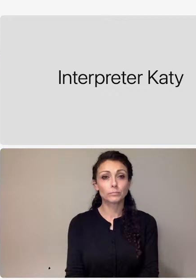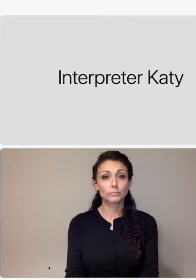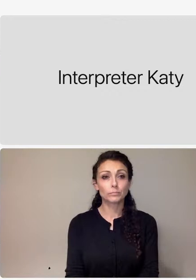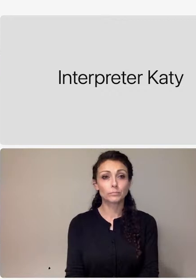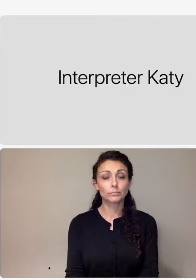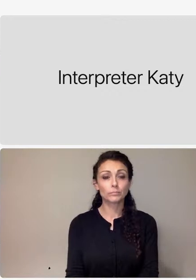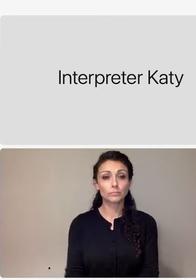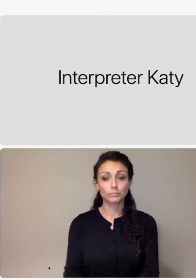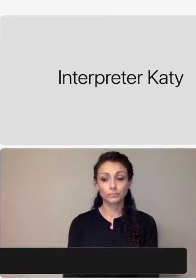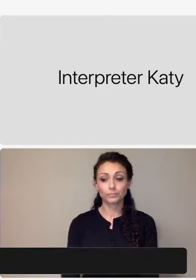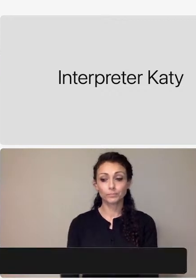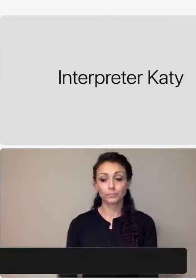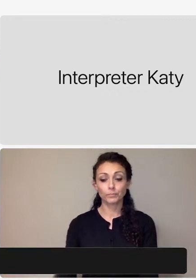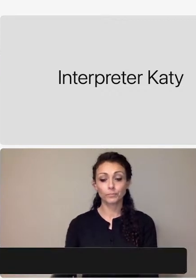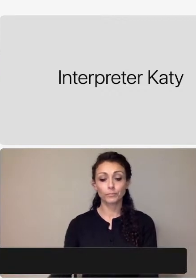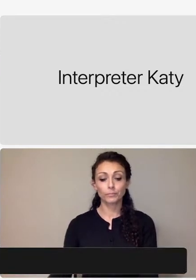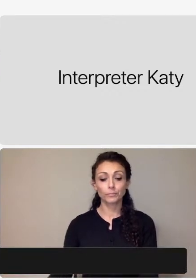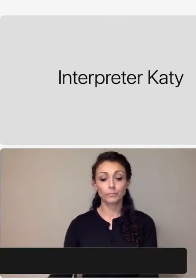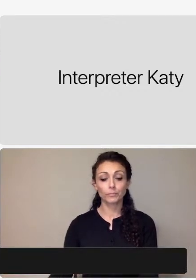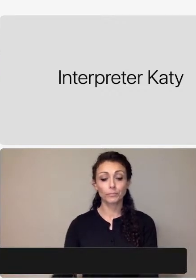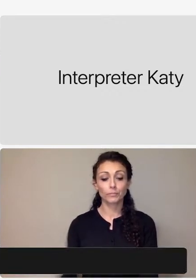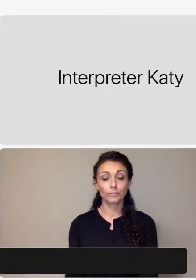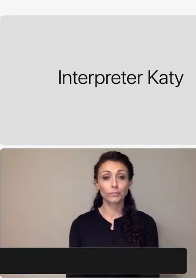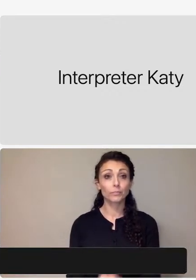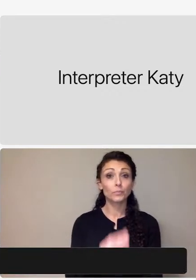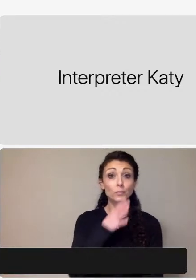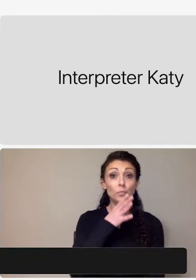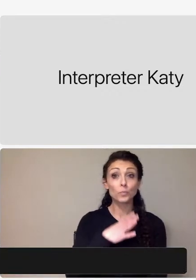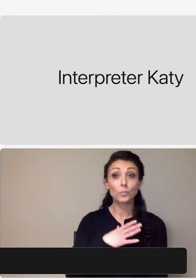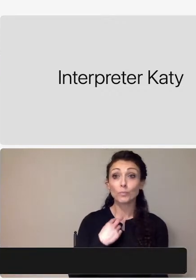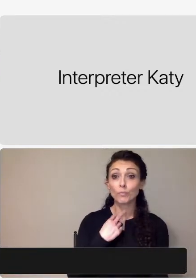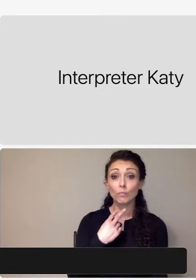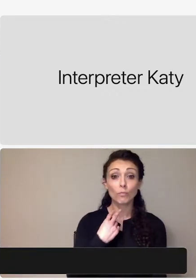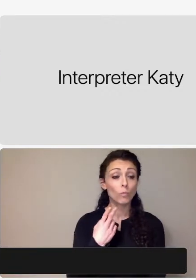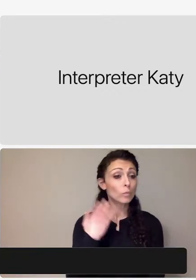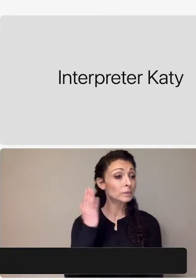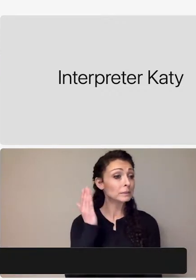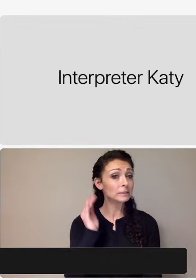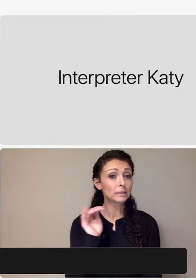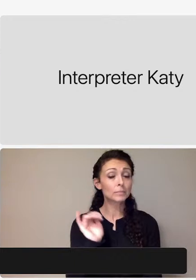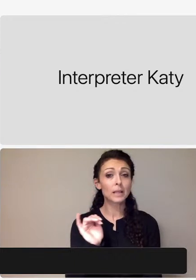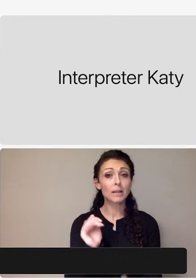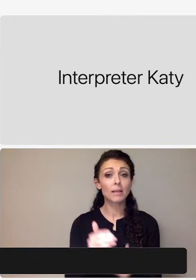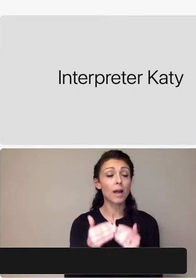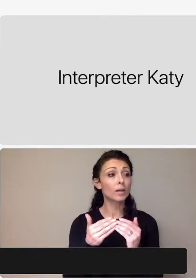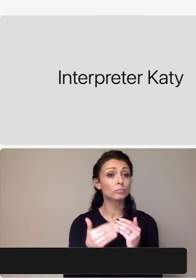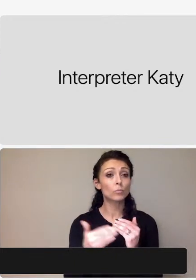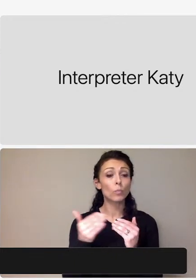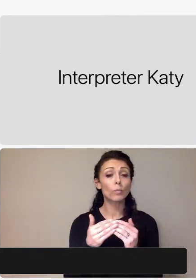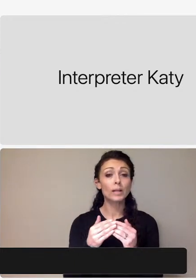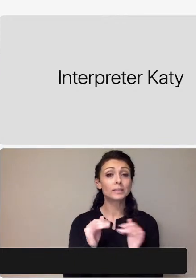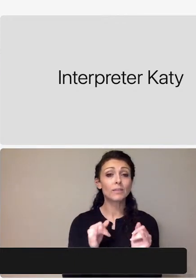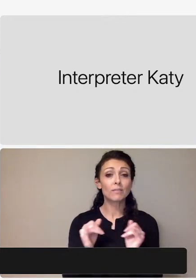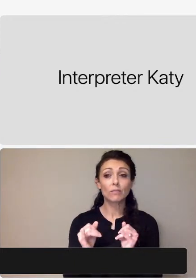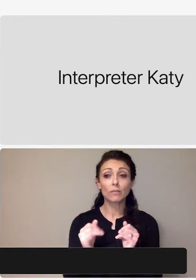looks like everybody else is staying put yes okay or not